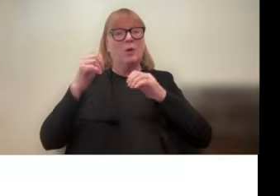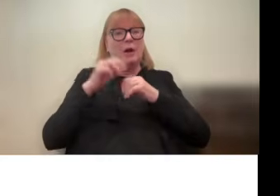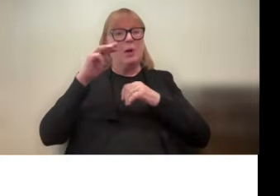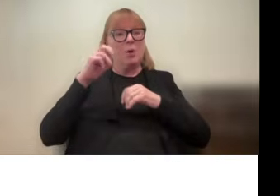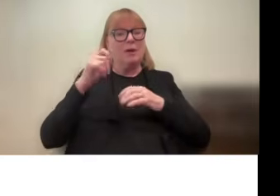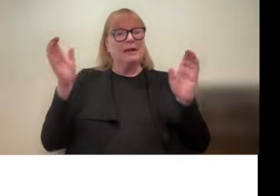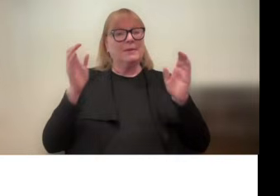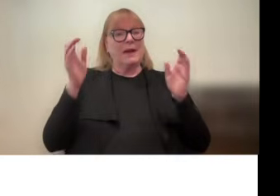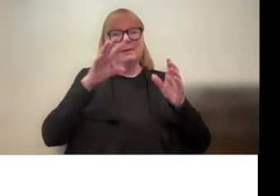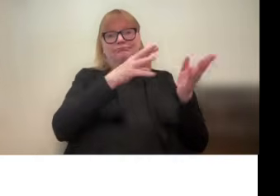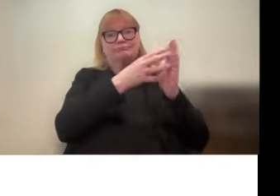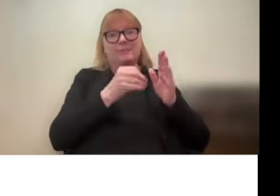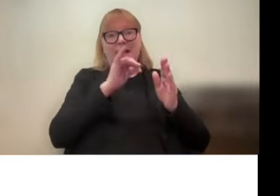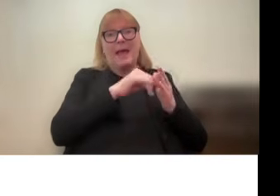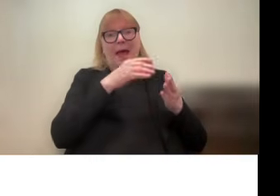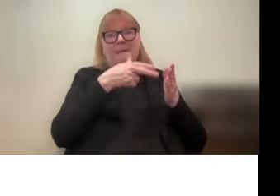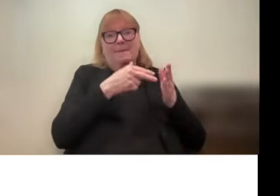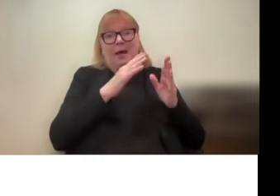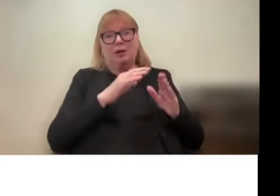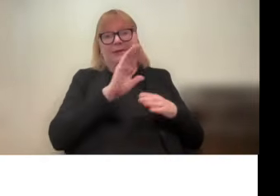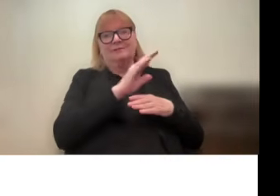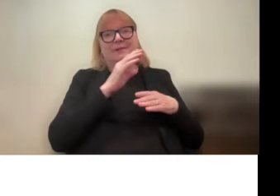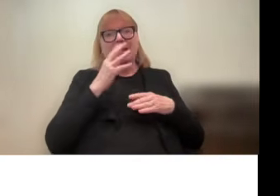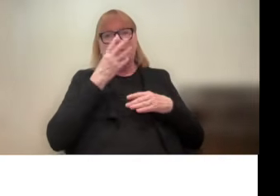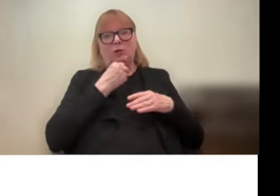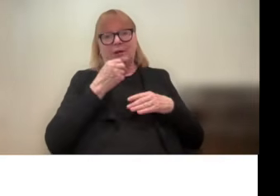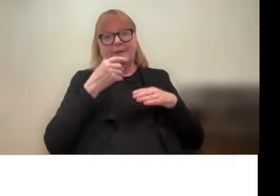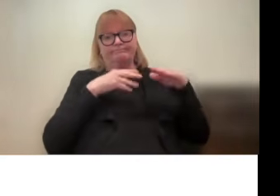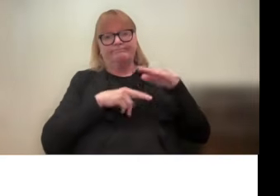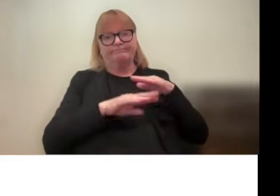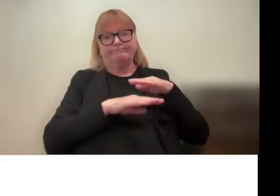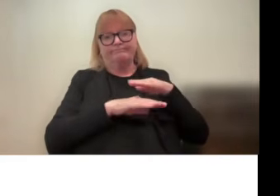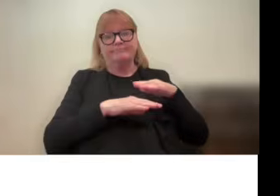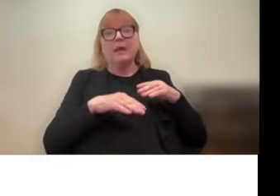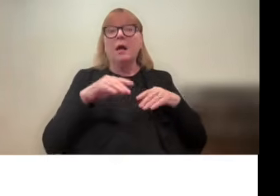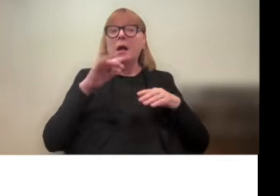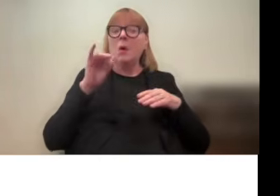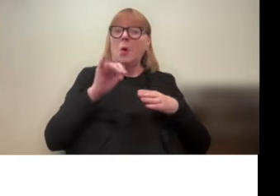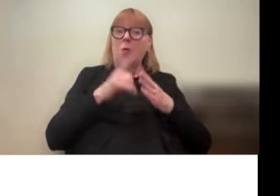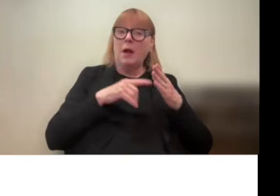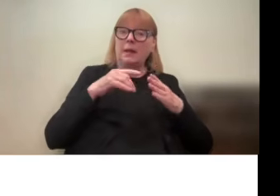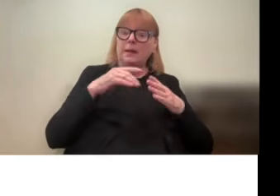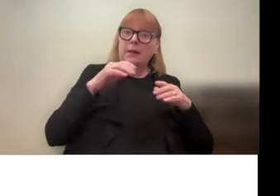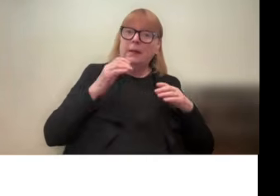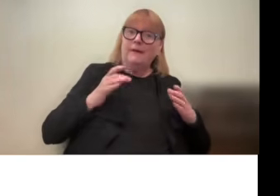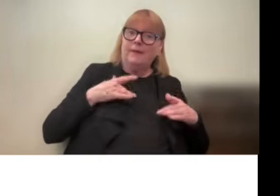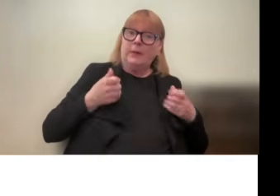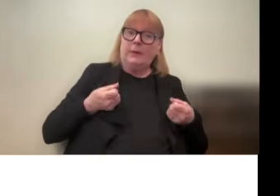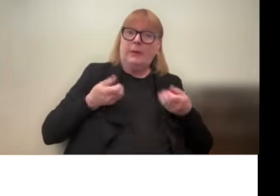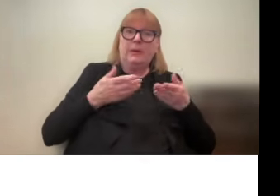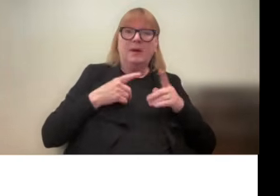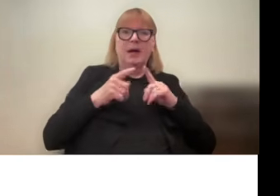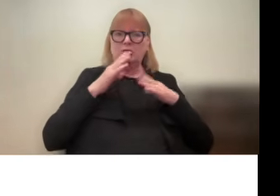convincingly mimics that painterly aesthetic. What makes these tools so compelling and potentially troubling is how easily